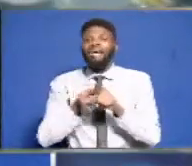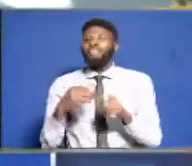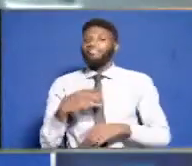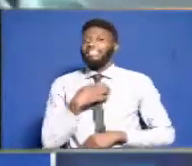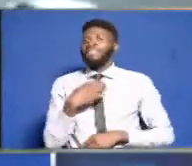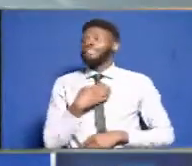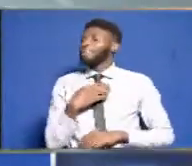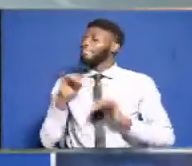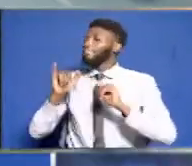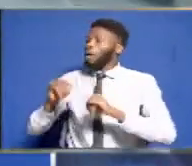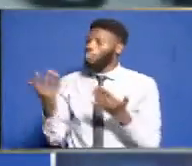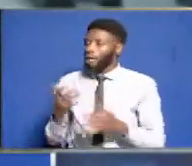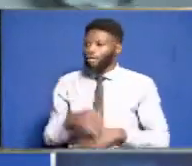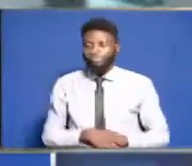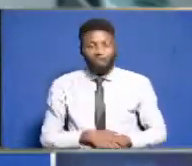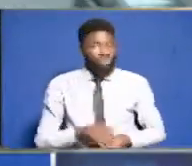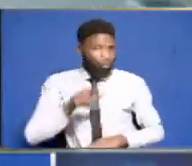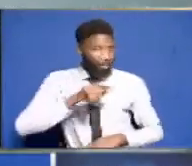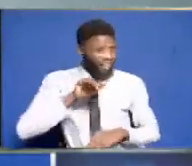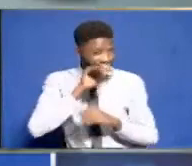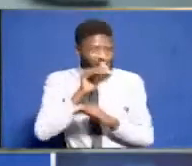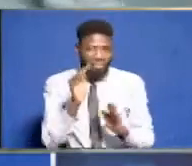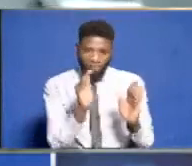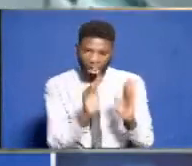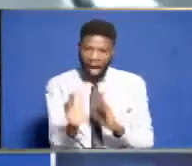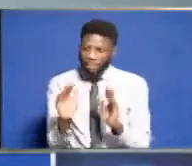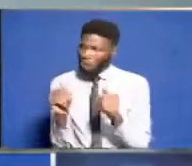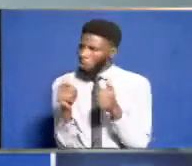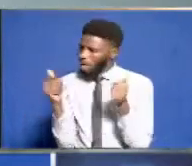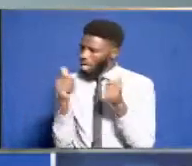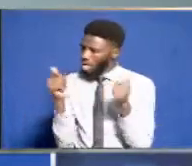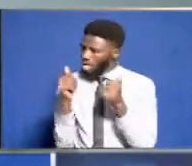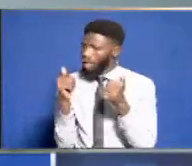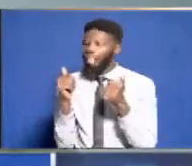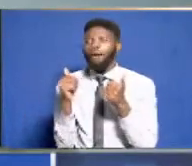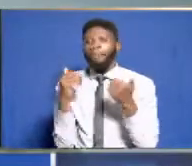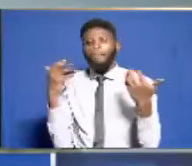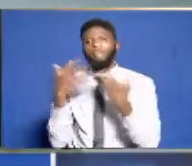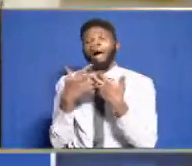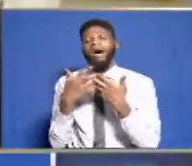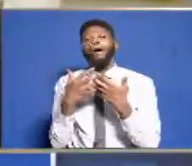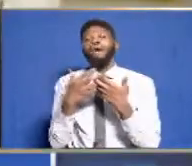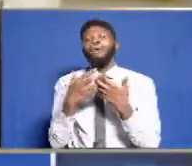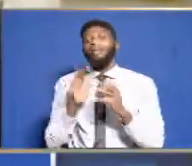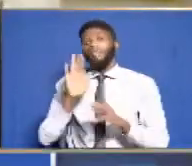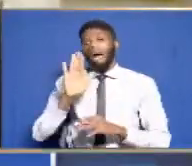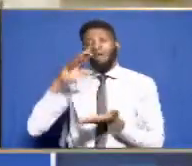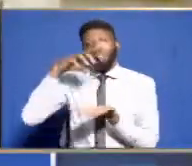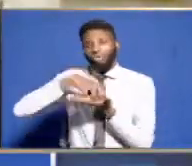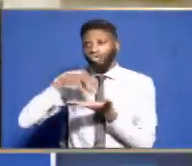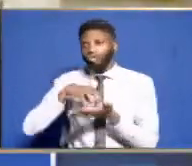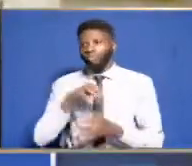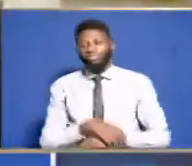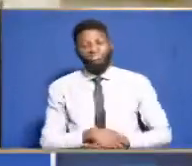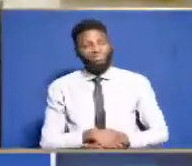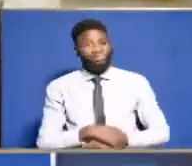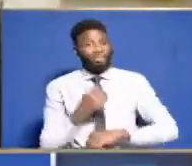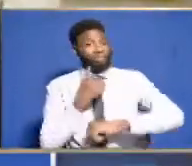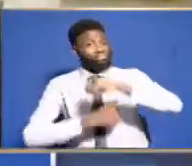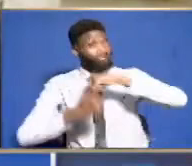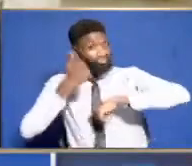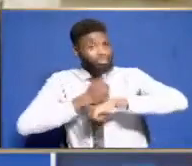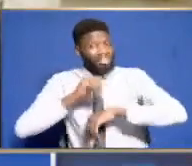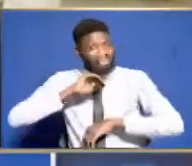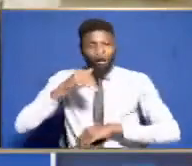Locals are calling for a sustainable planned investment to match its status. Established as a town in